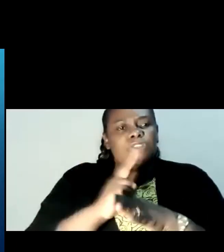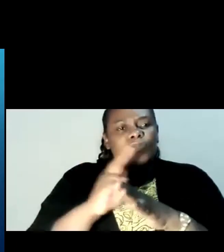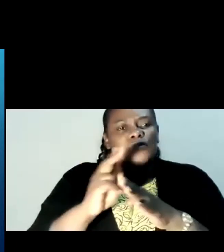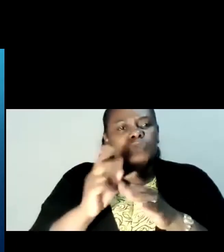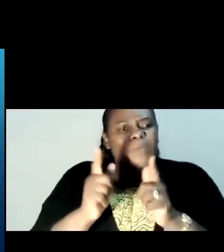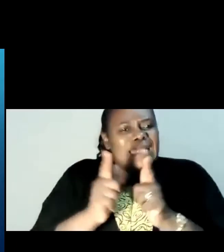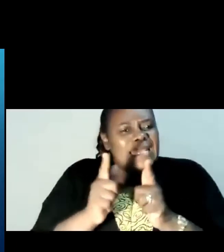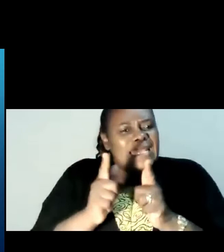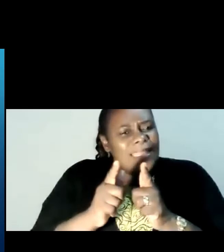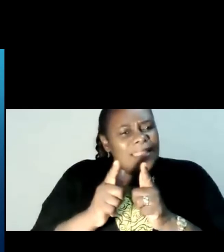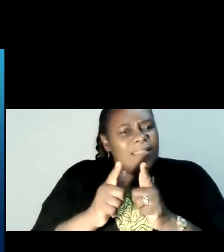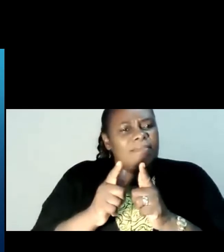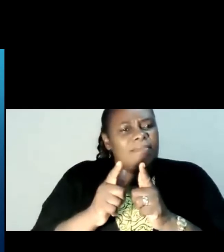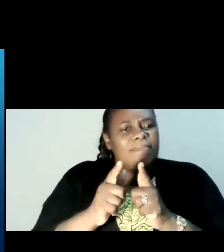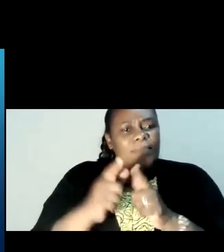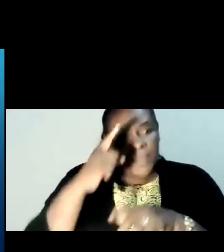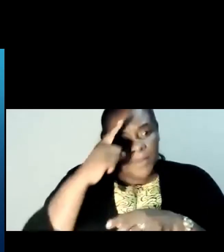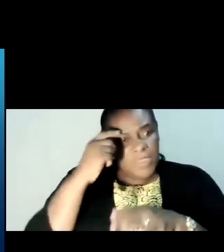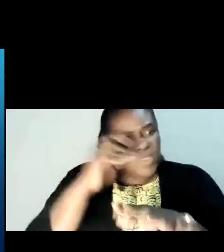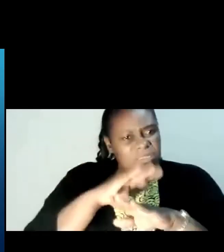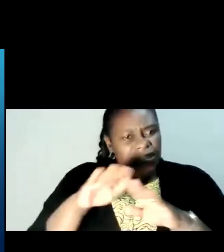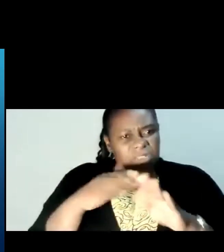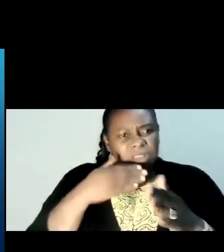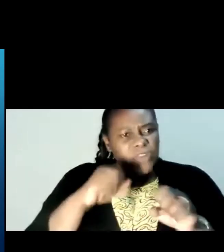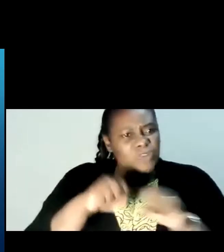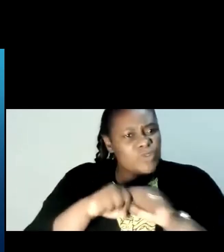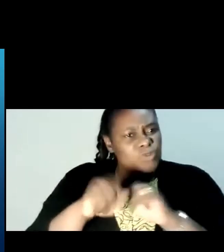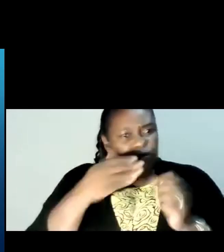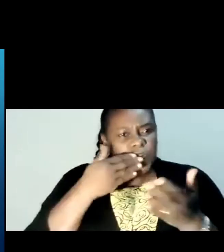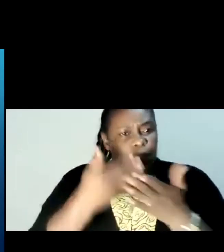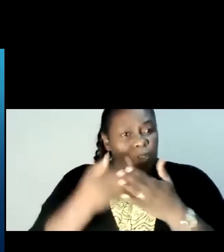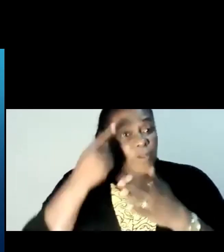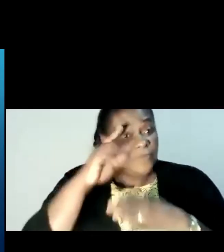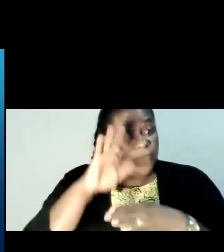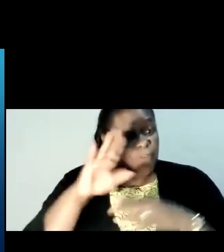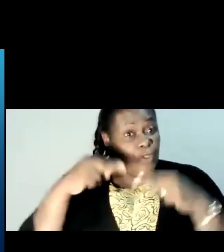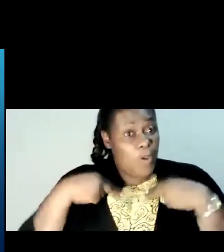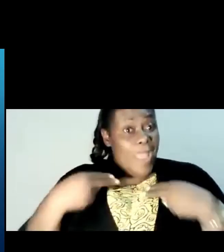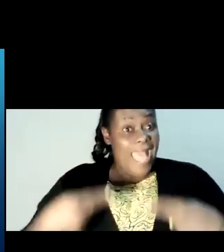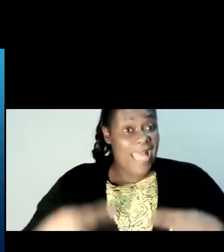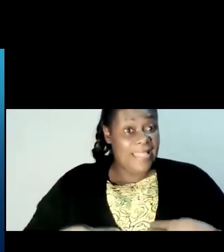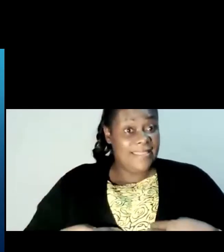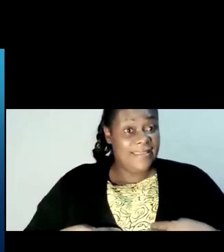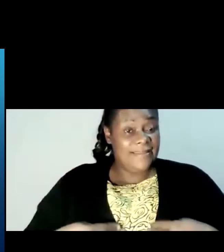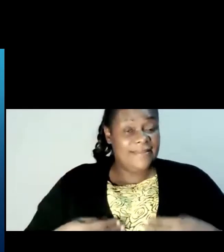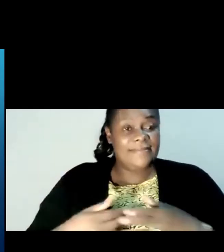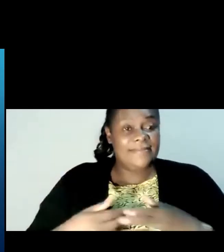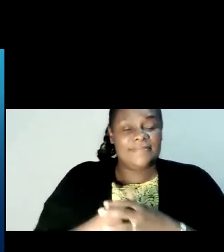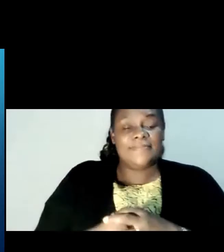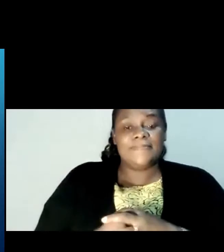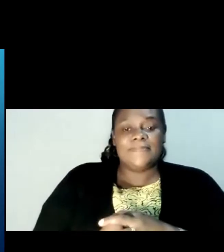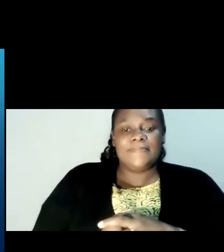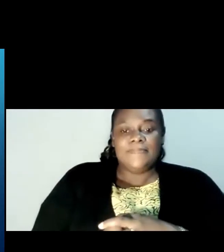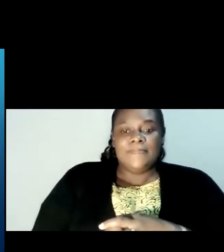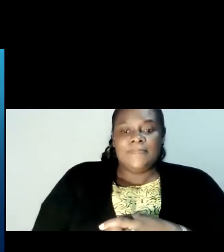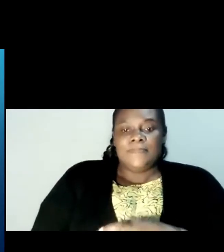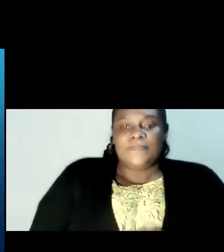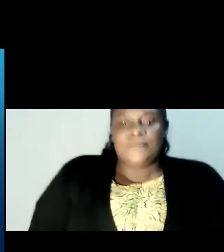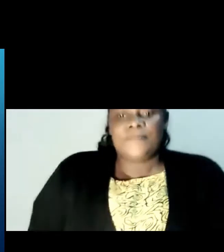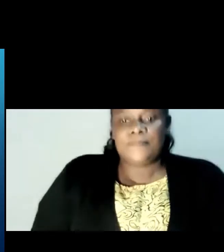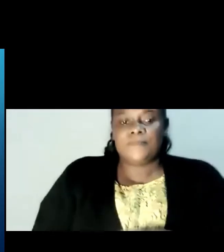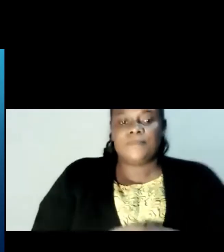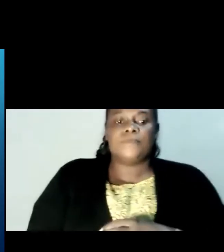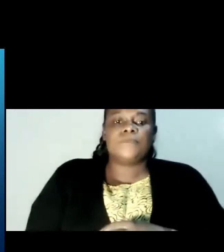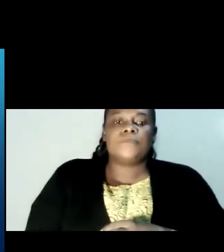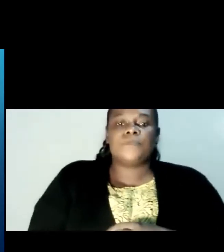possible or not at all if possible, and try to use fresh fish and poultry. For people